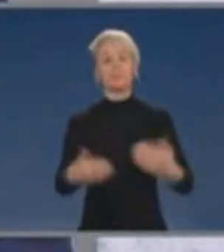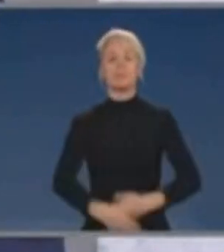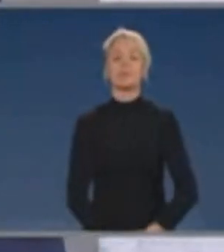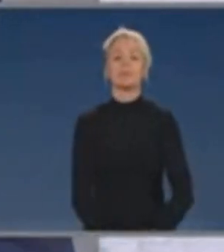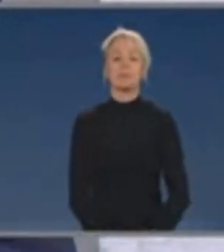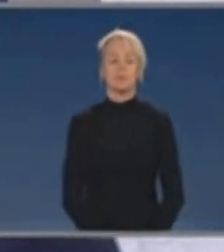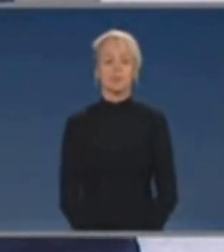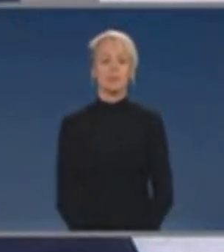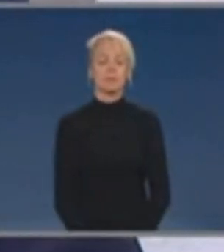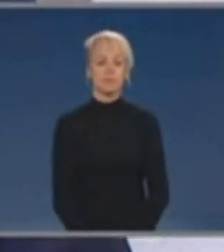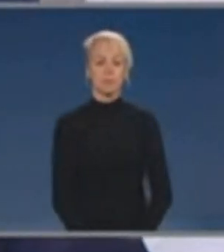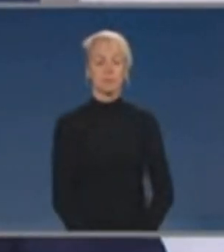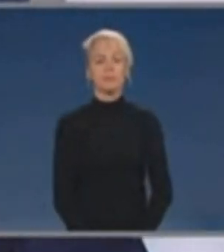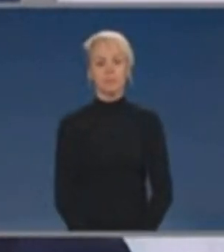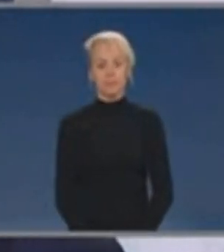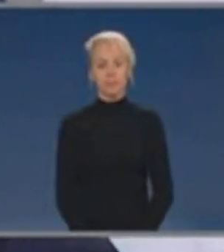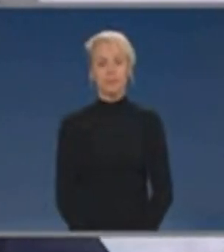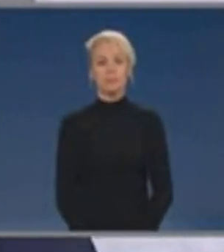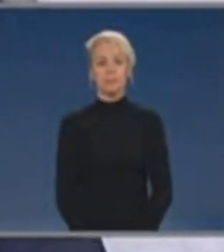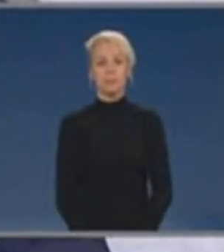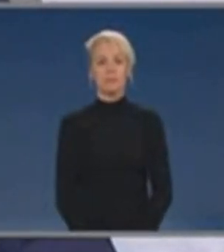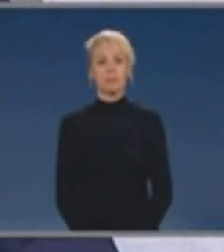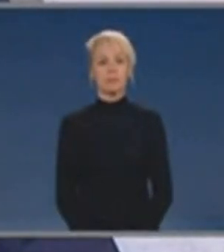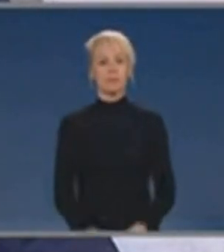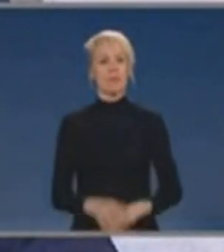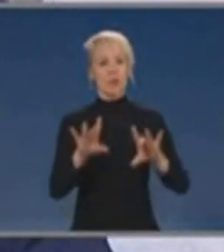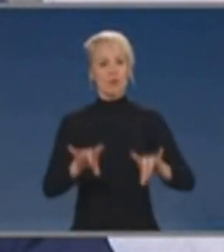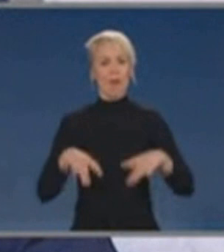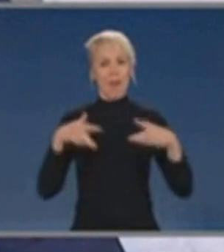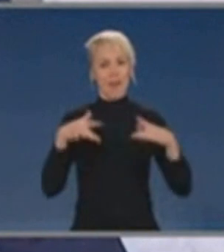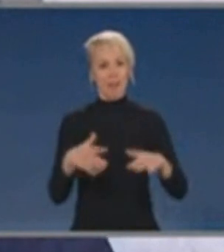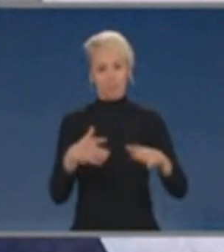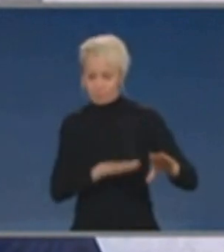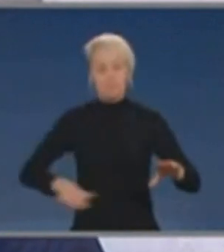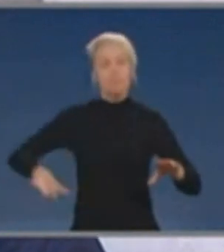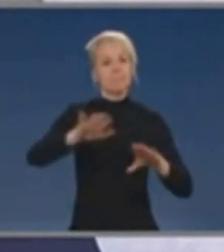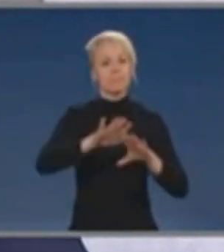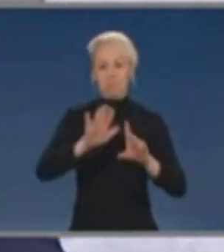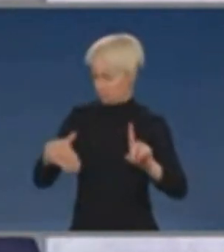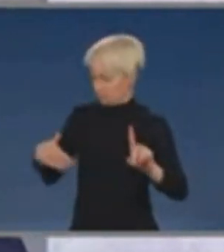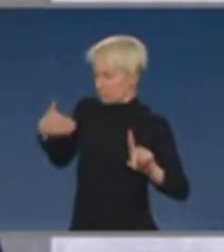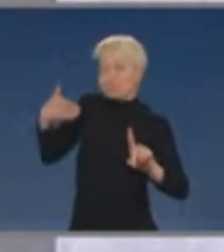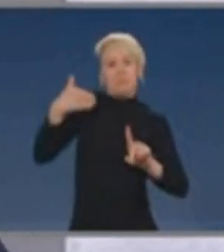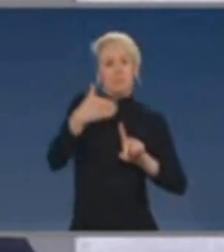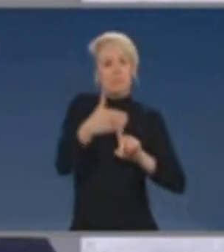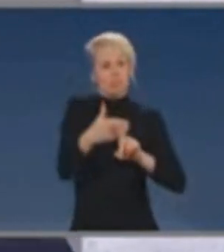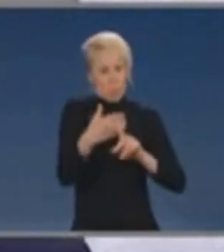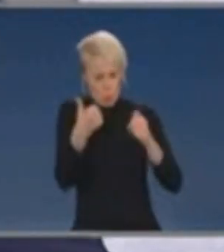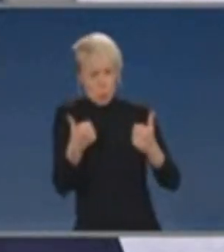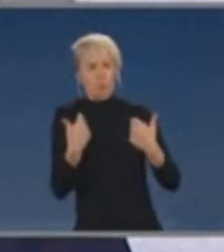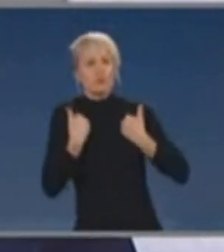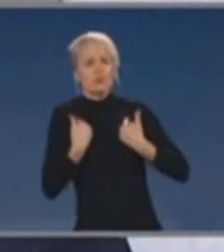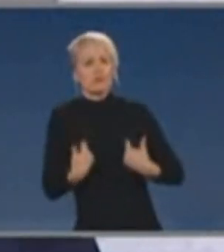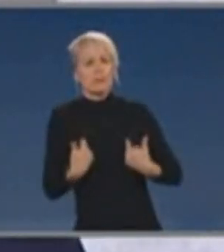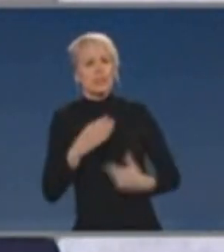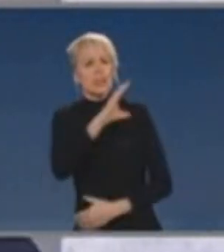Minister and Treasurer are speaking. Australia has become a prosperous country over a very long period